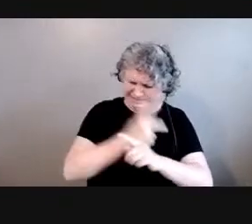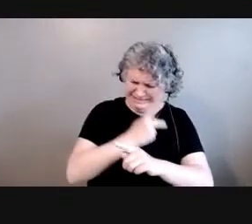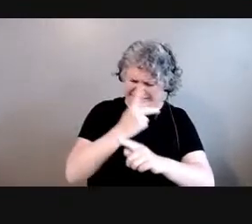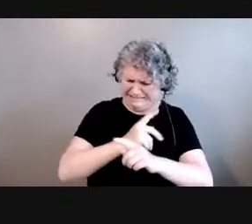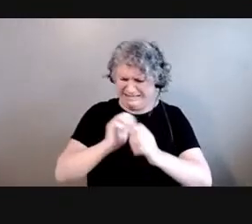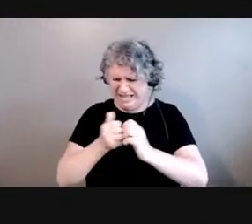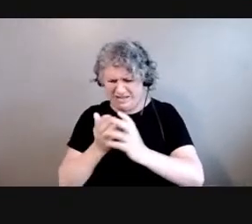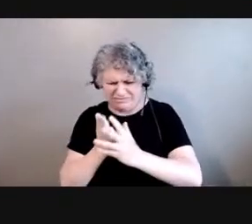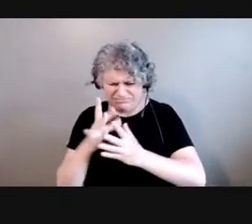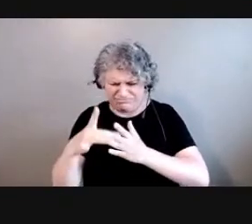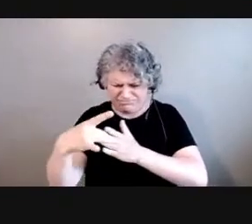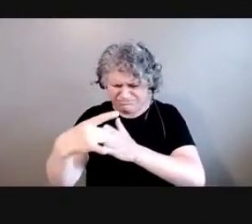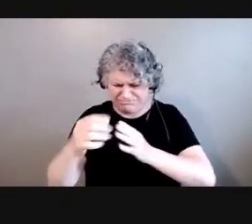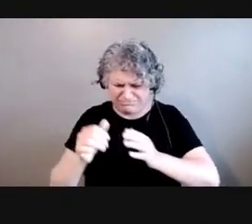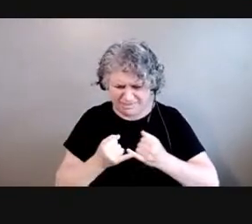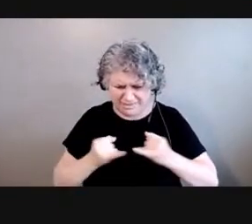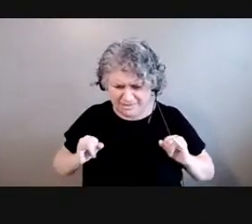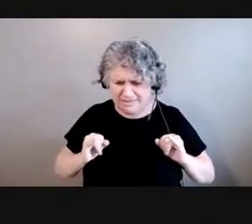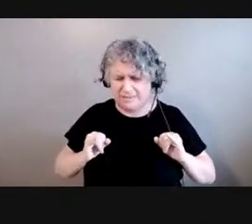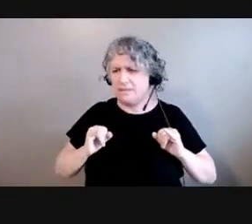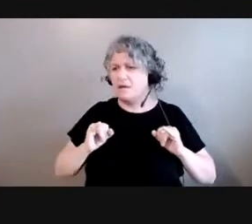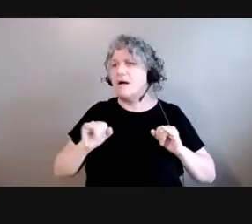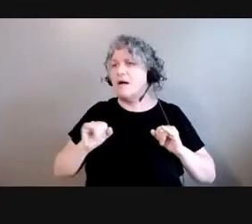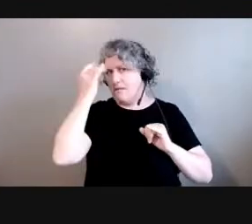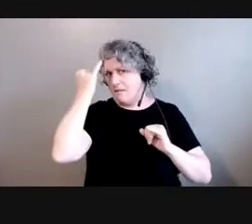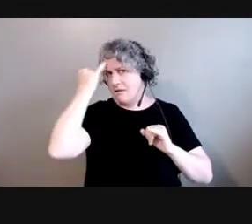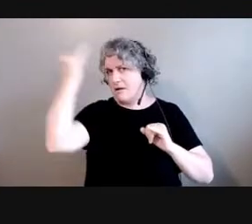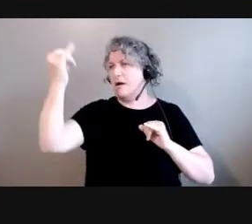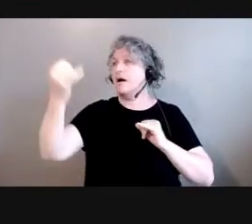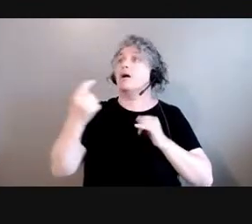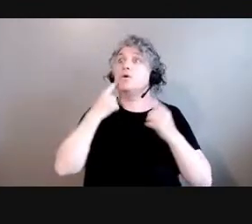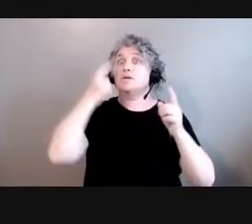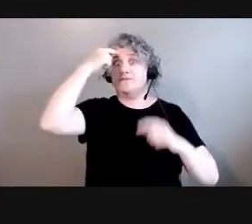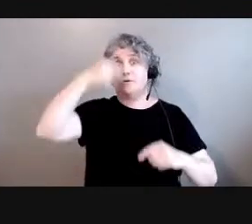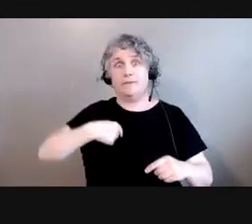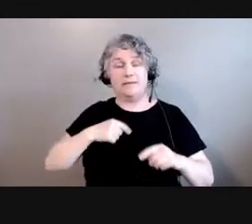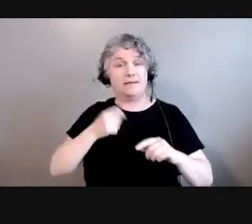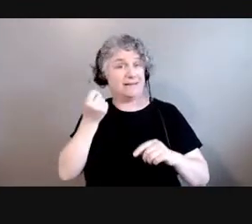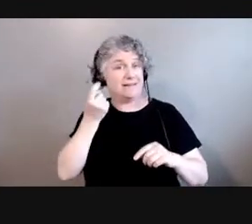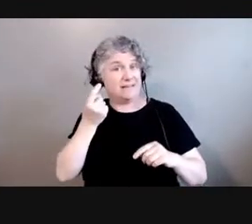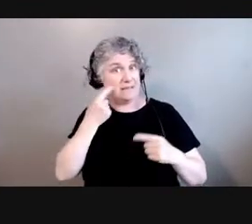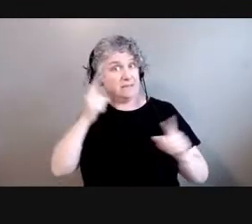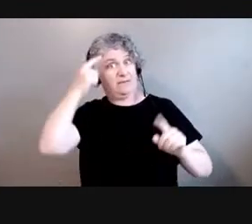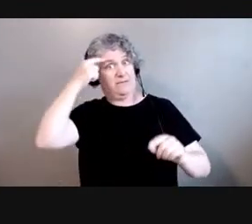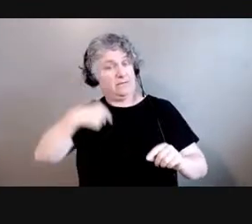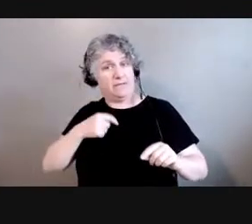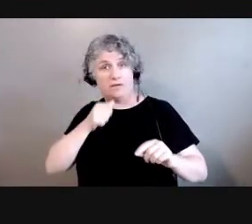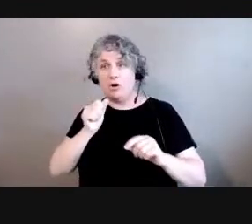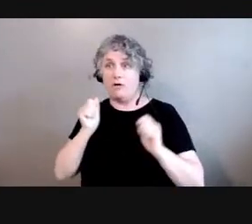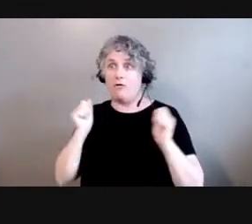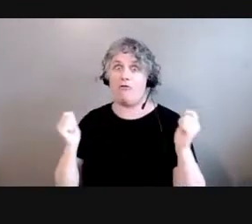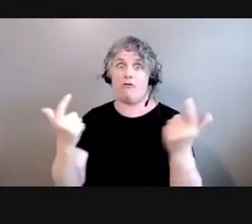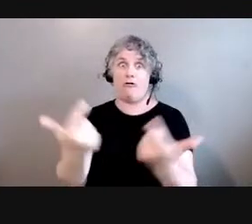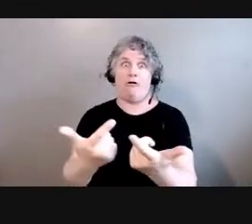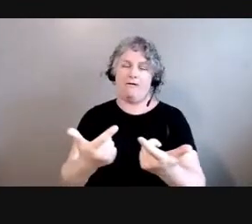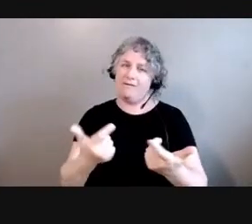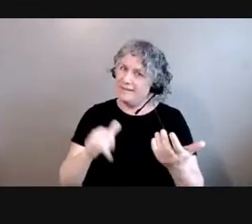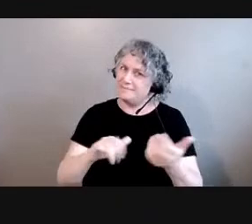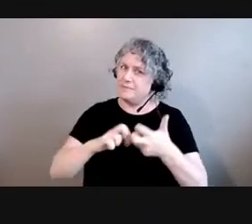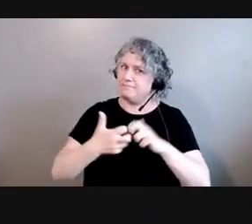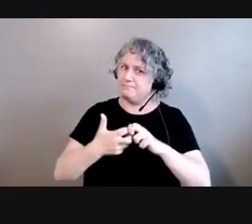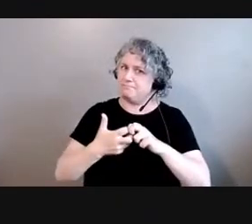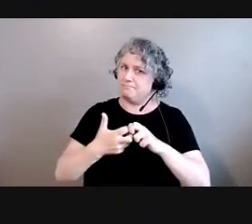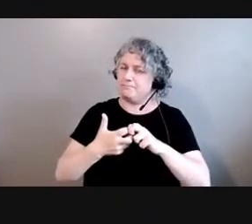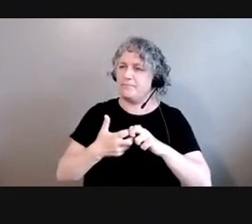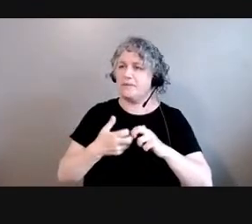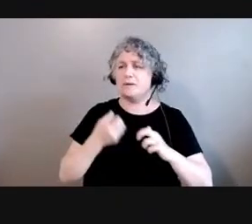go along. We figure out a workaround, we figure out a solution that works for us, but it's a solution that works for us. It's not a solution that will work for everybody else.